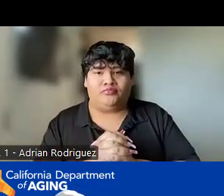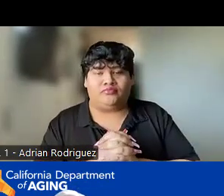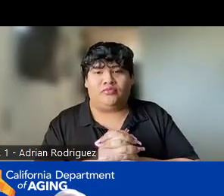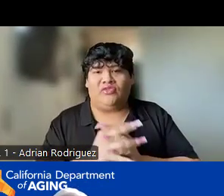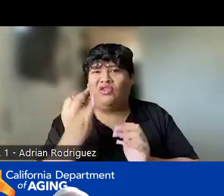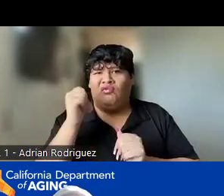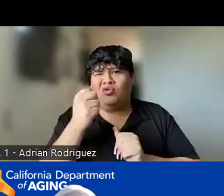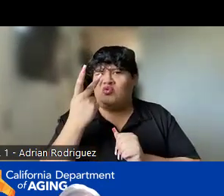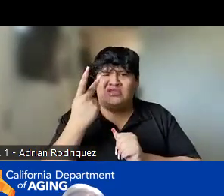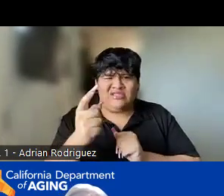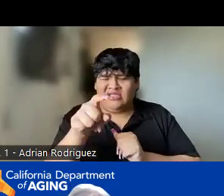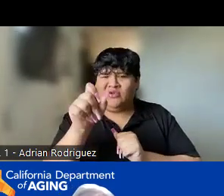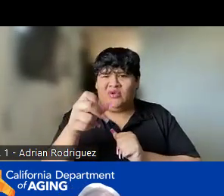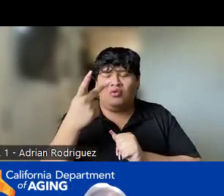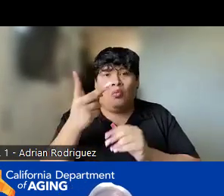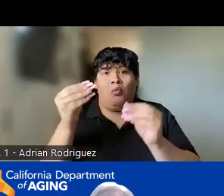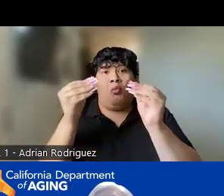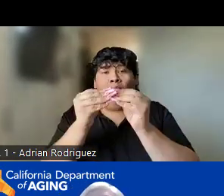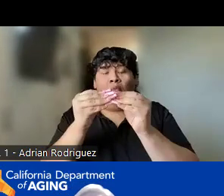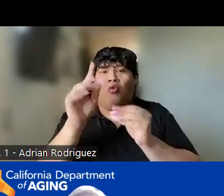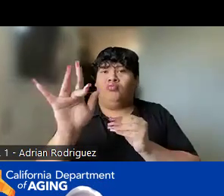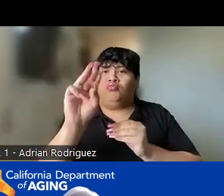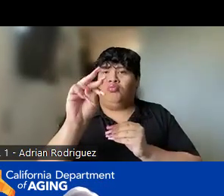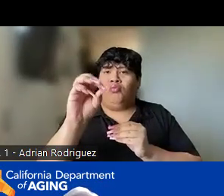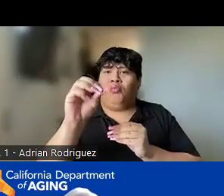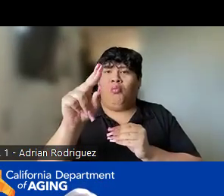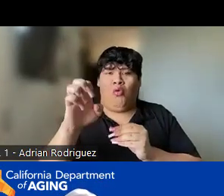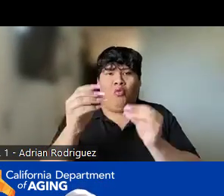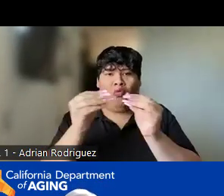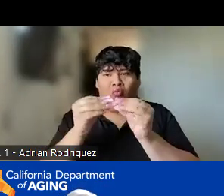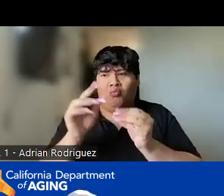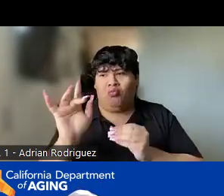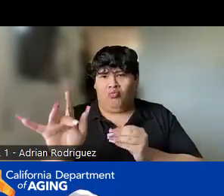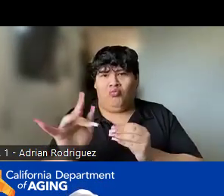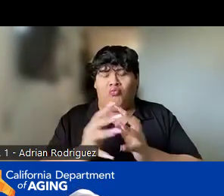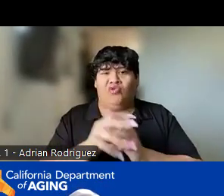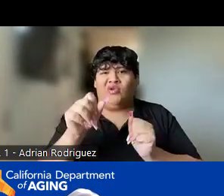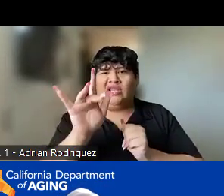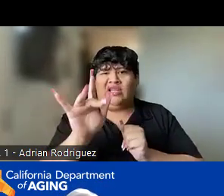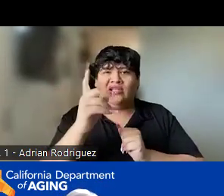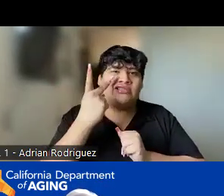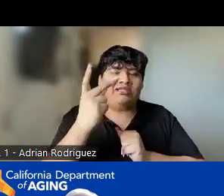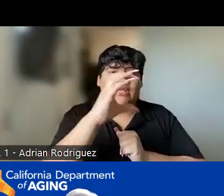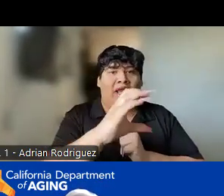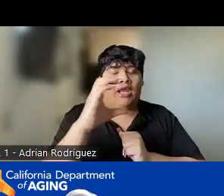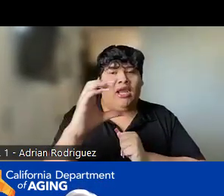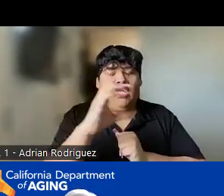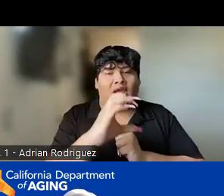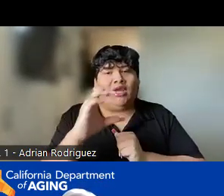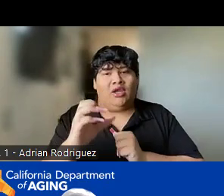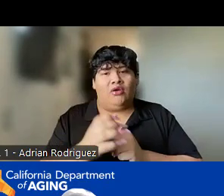it, it might be under your More button, those three dots. And please go ahead and show captions and view a